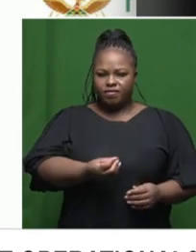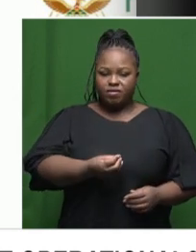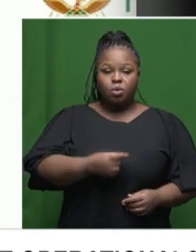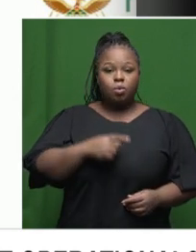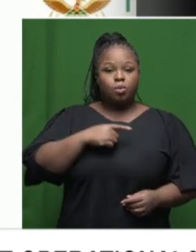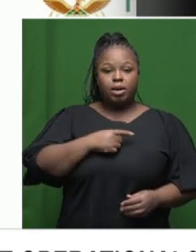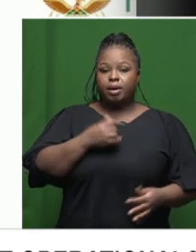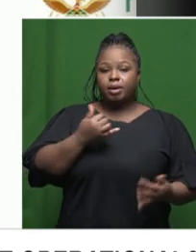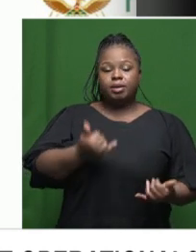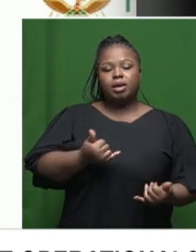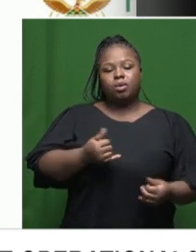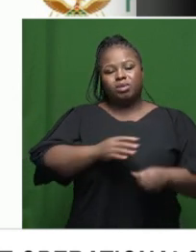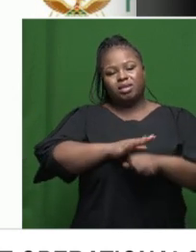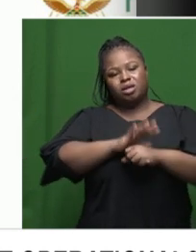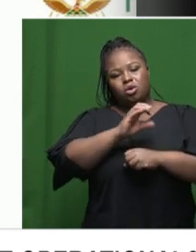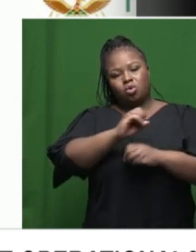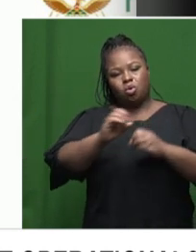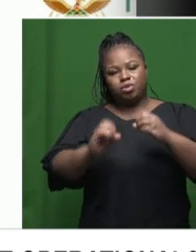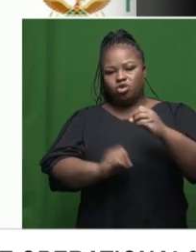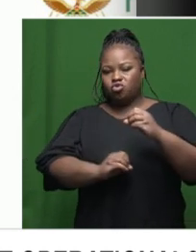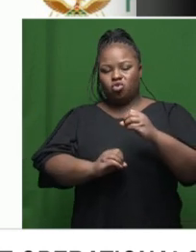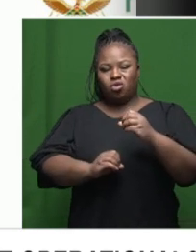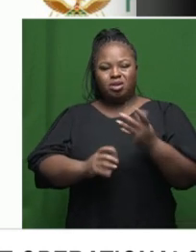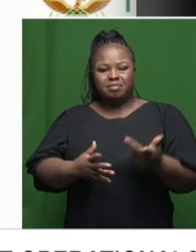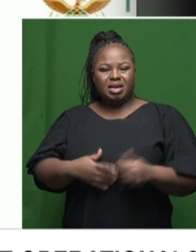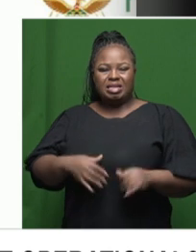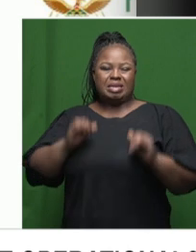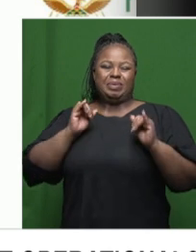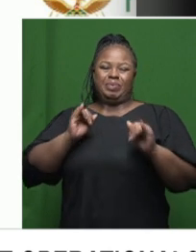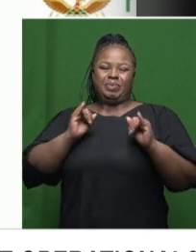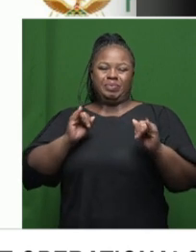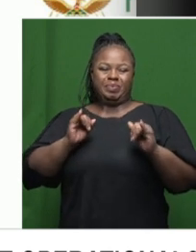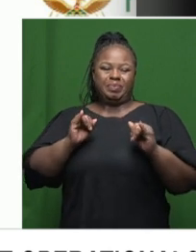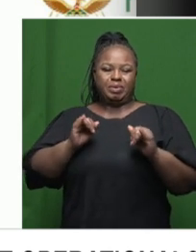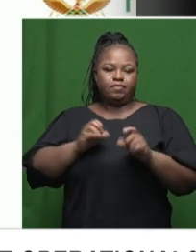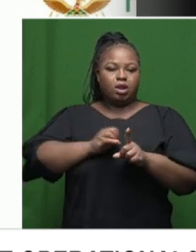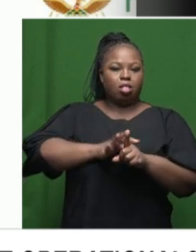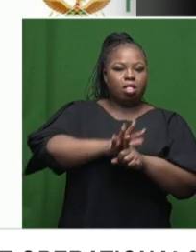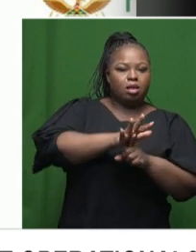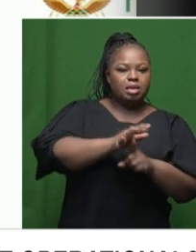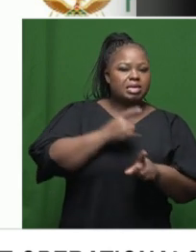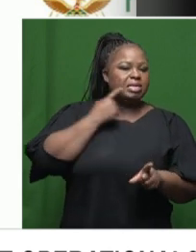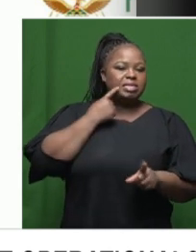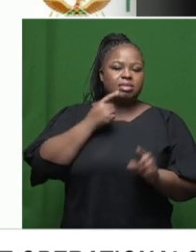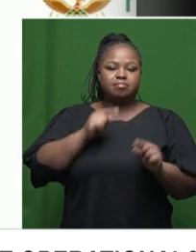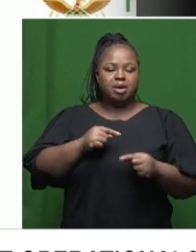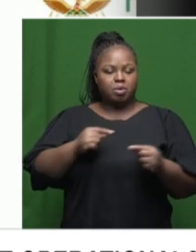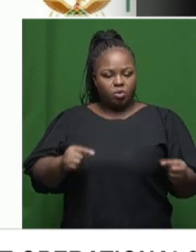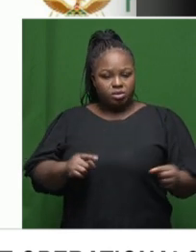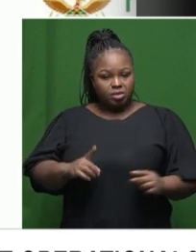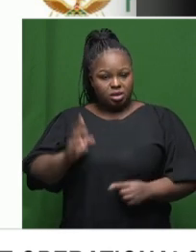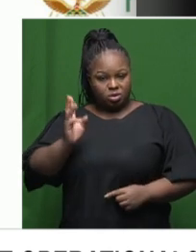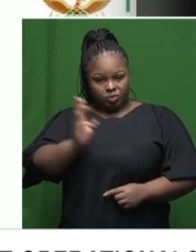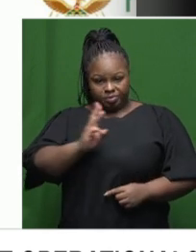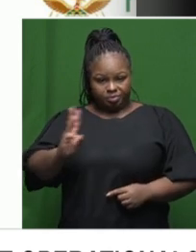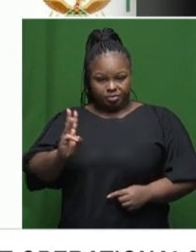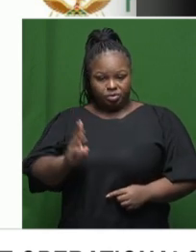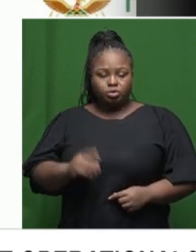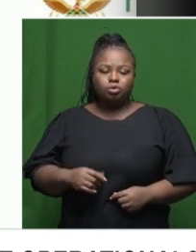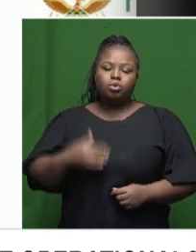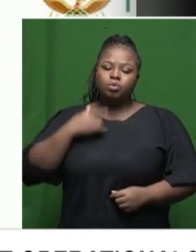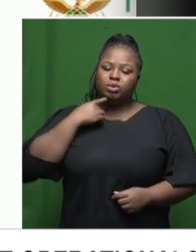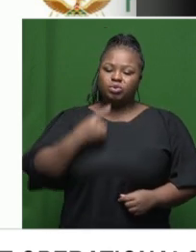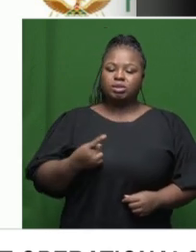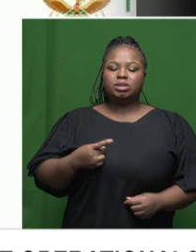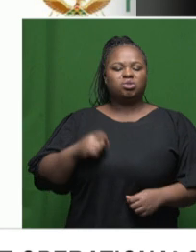current dominant variant, which is Omicron, is less severe, less transmissible. So we want to warn our people, want to encourage our people to say